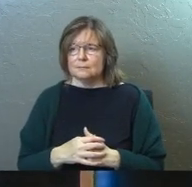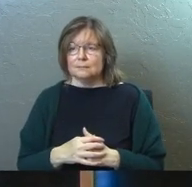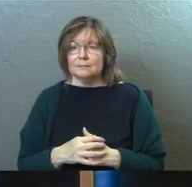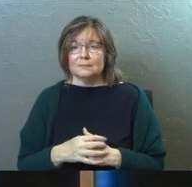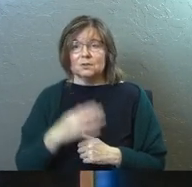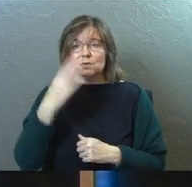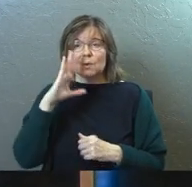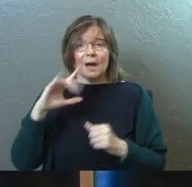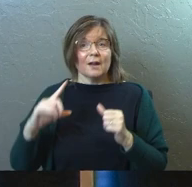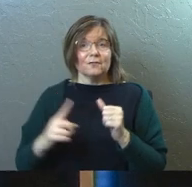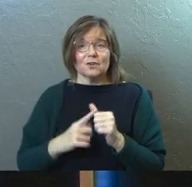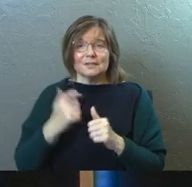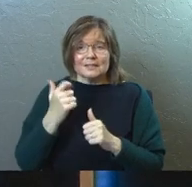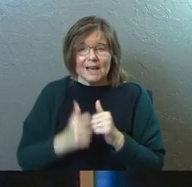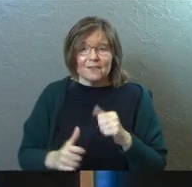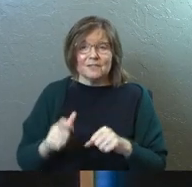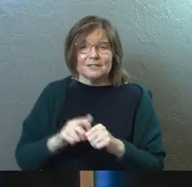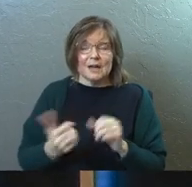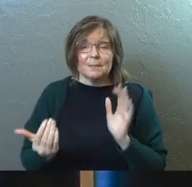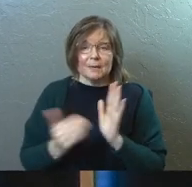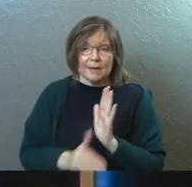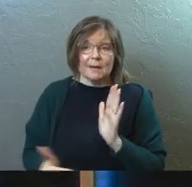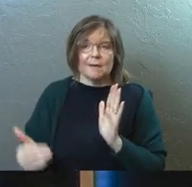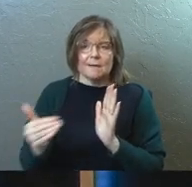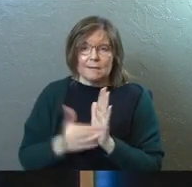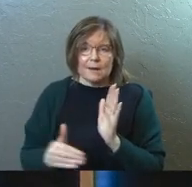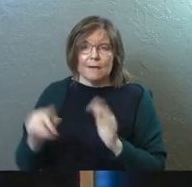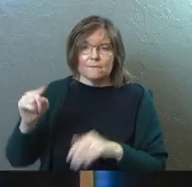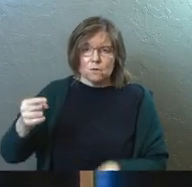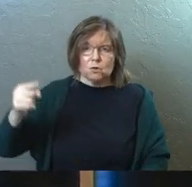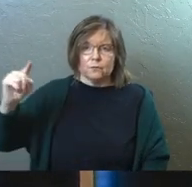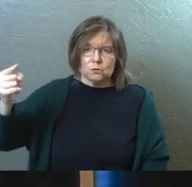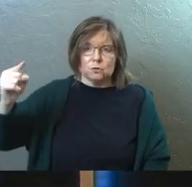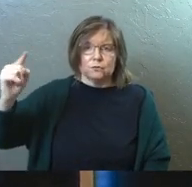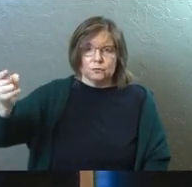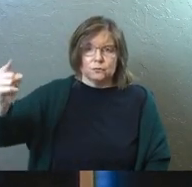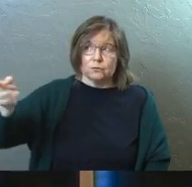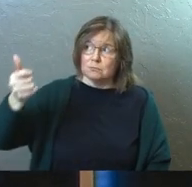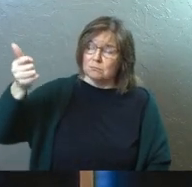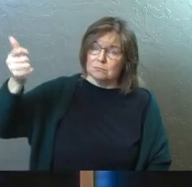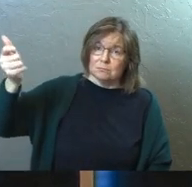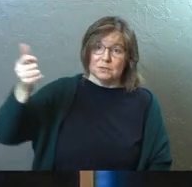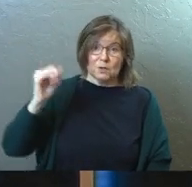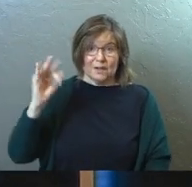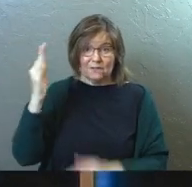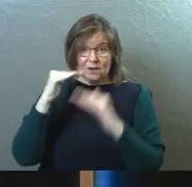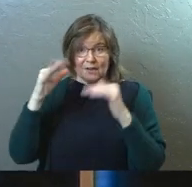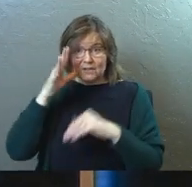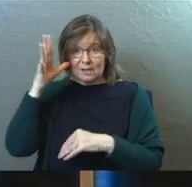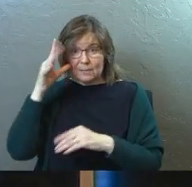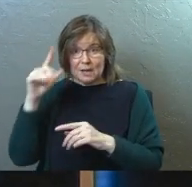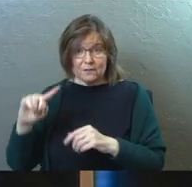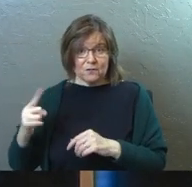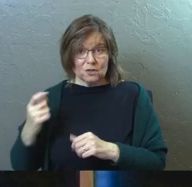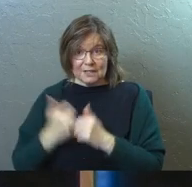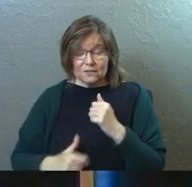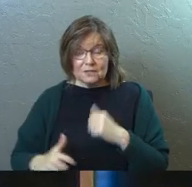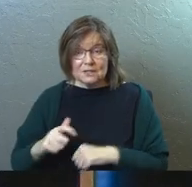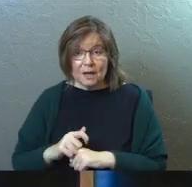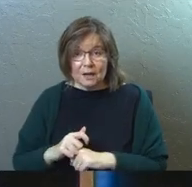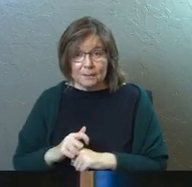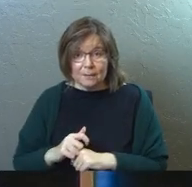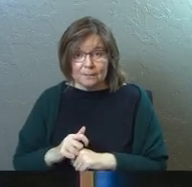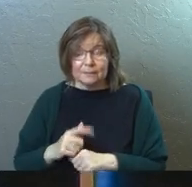God goes first every single time. And so here's the tough thing. If our heavenly parent goes first every single